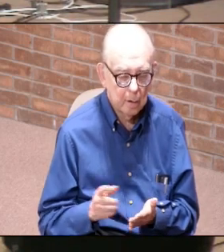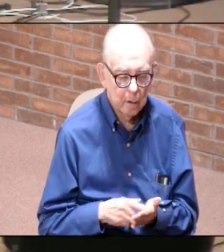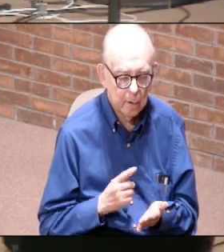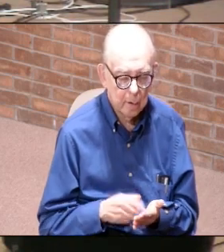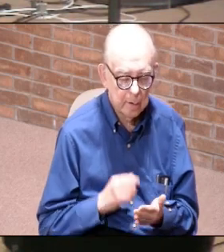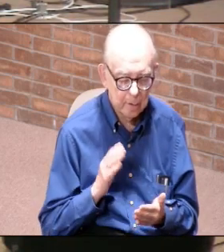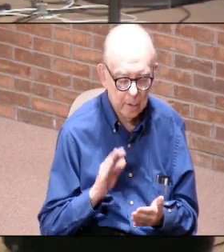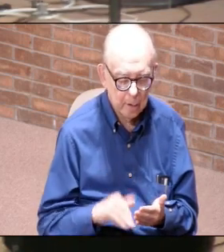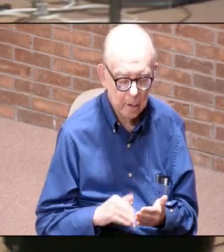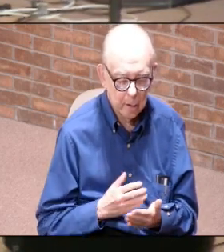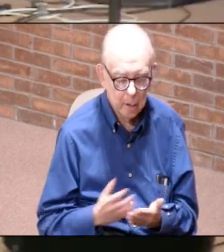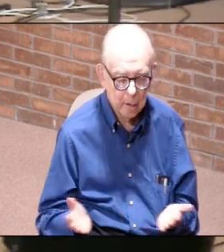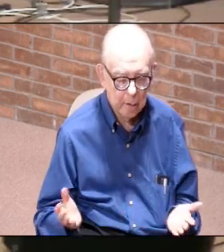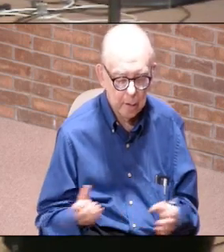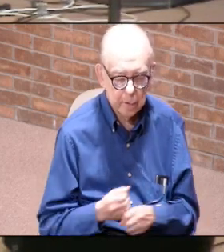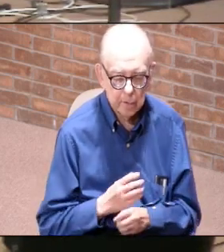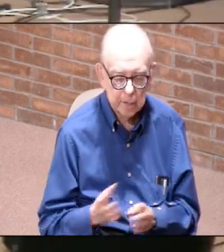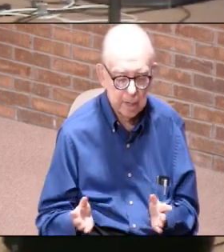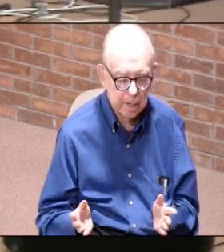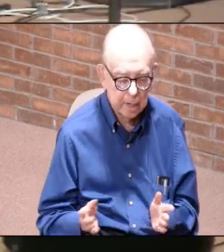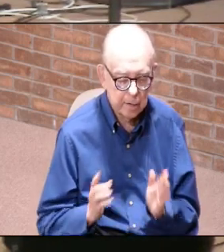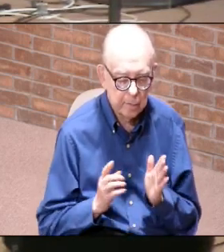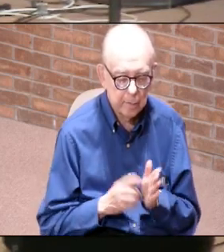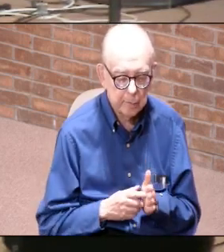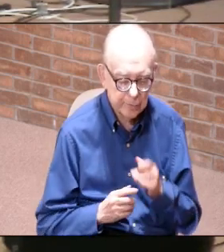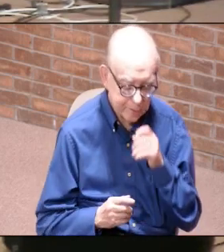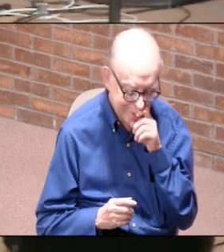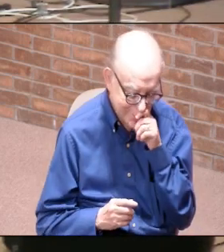the little things that don't get any exposure